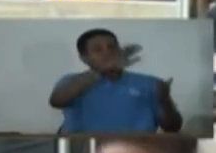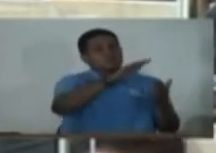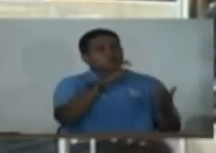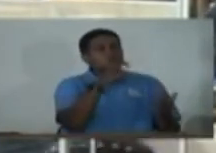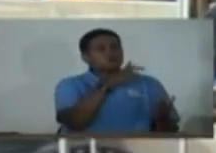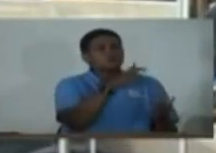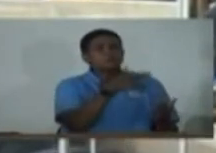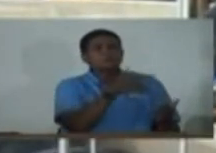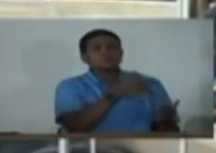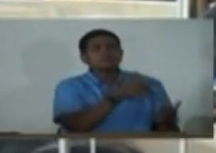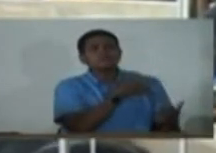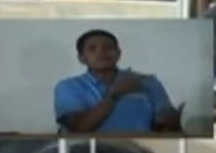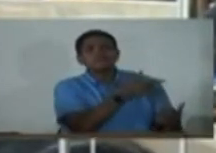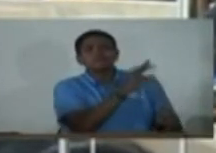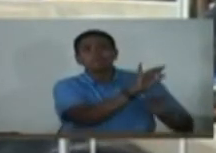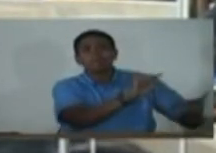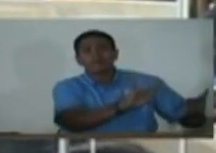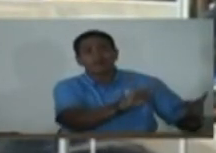And